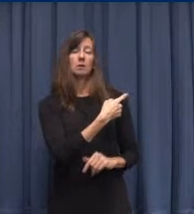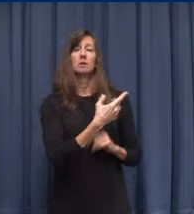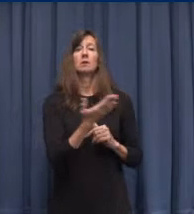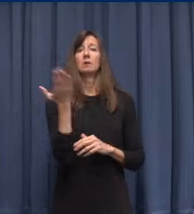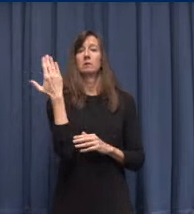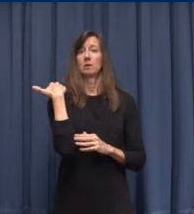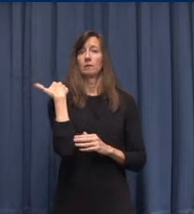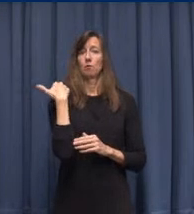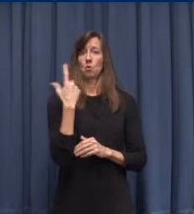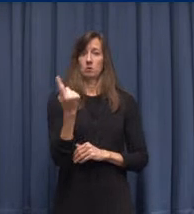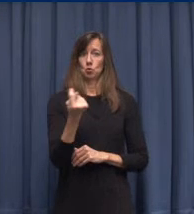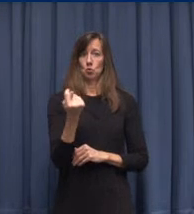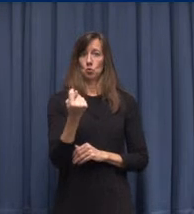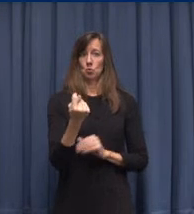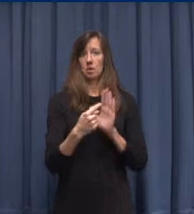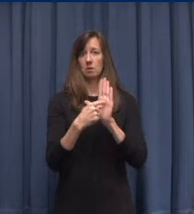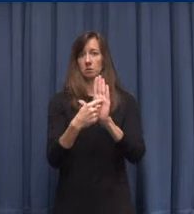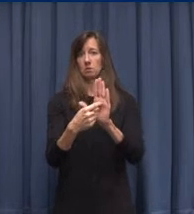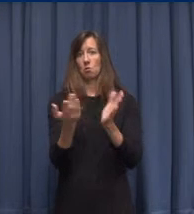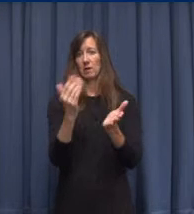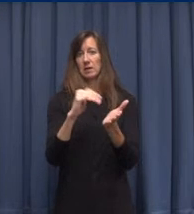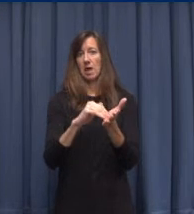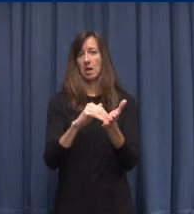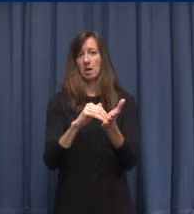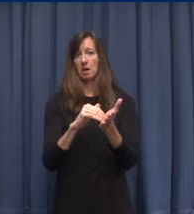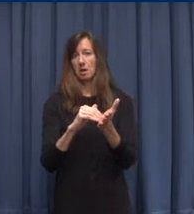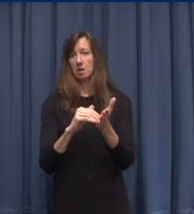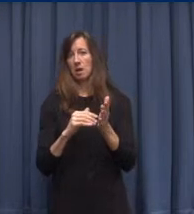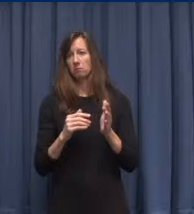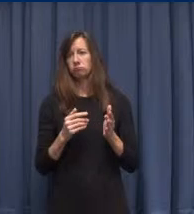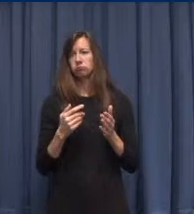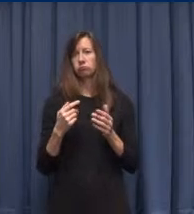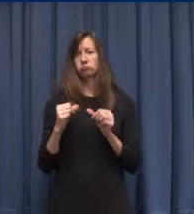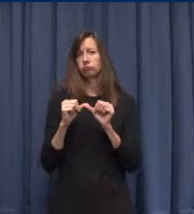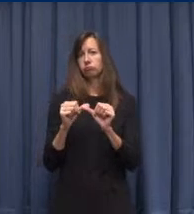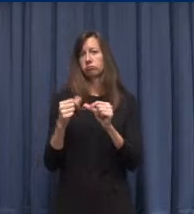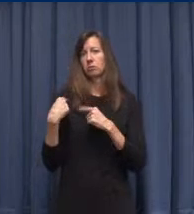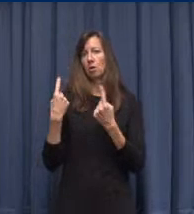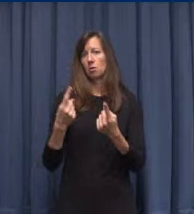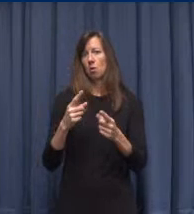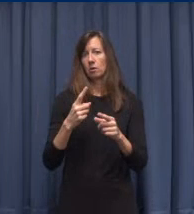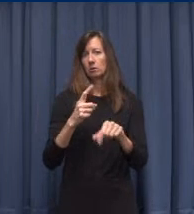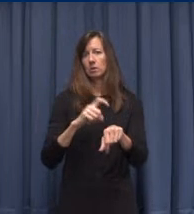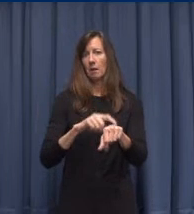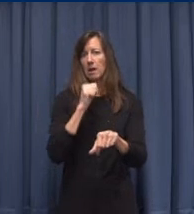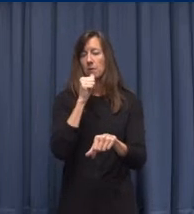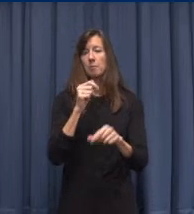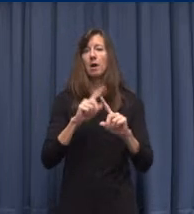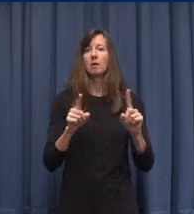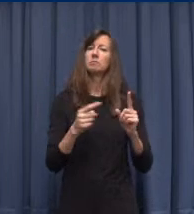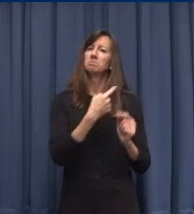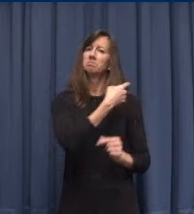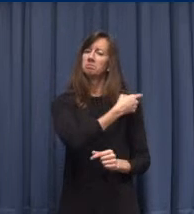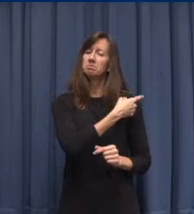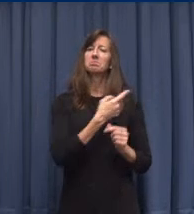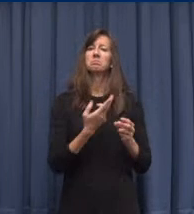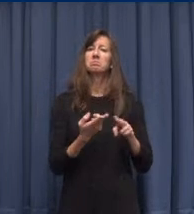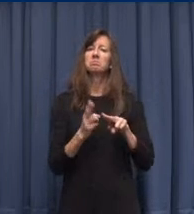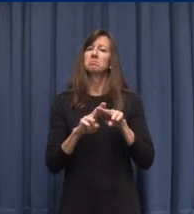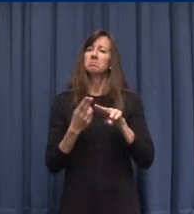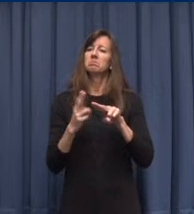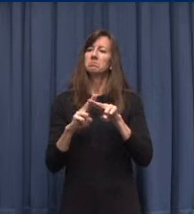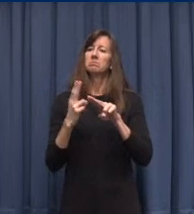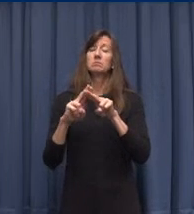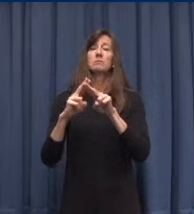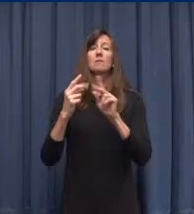Tuesday update. This is essentially showing, this is the cumulative building of positives over time. So when we talk about